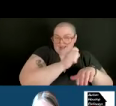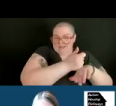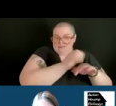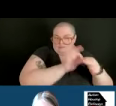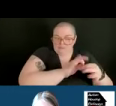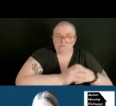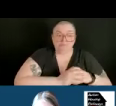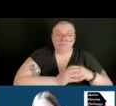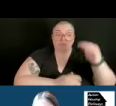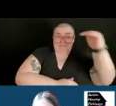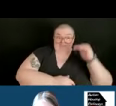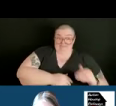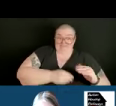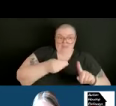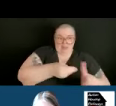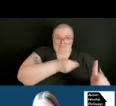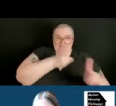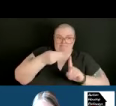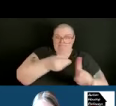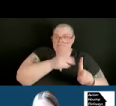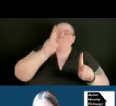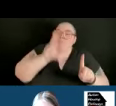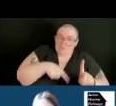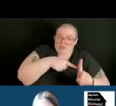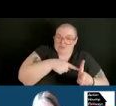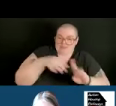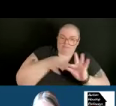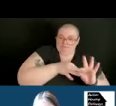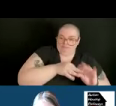A portable voucher has a subsidy attached to a person.